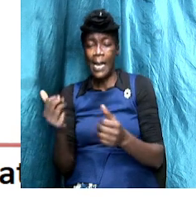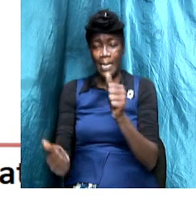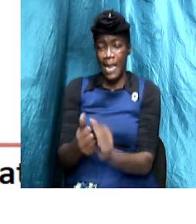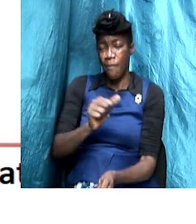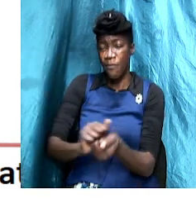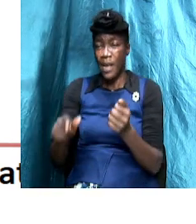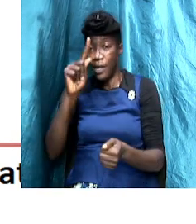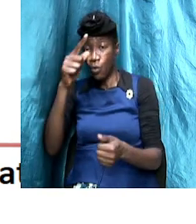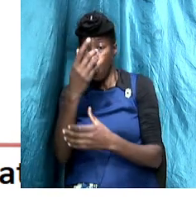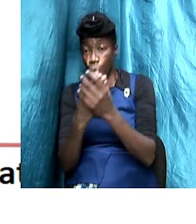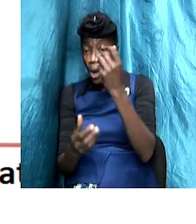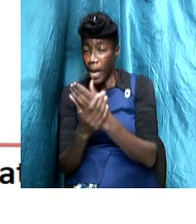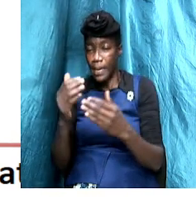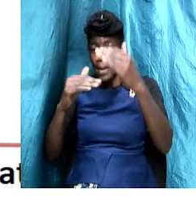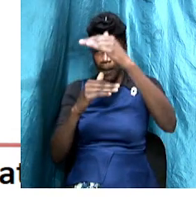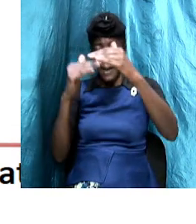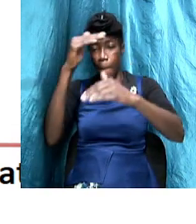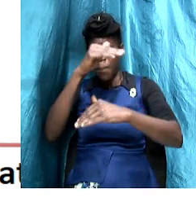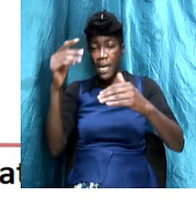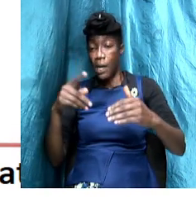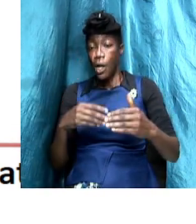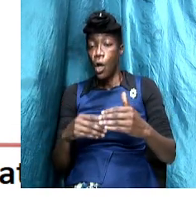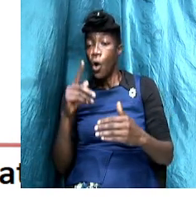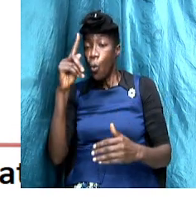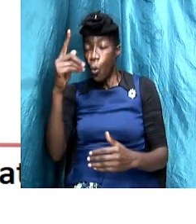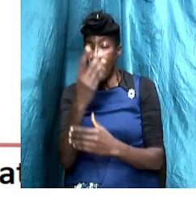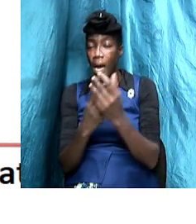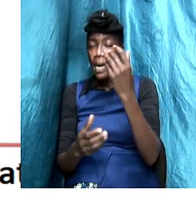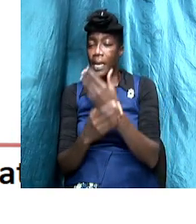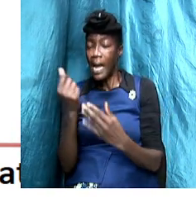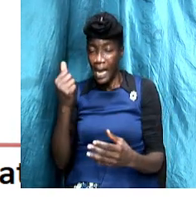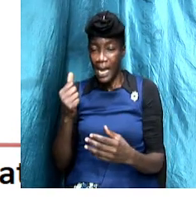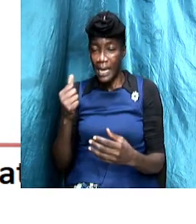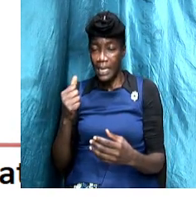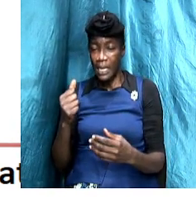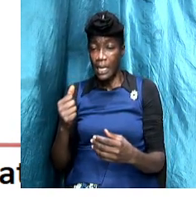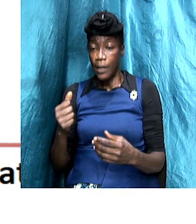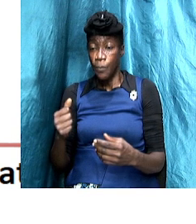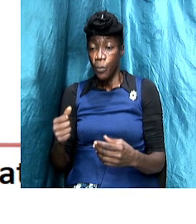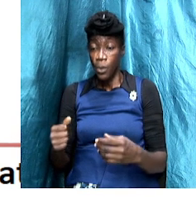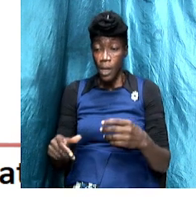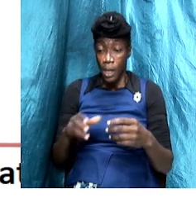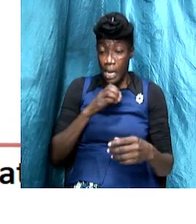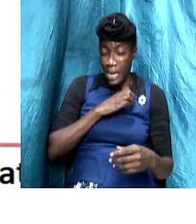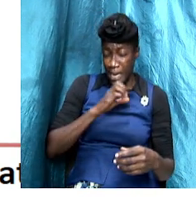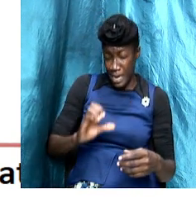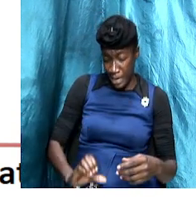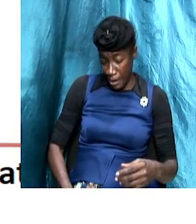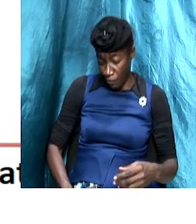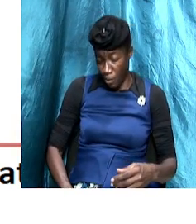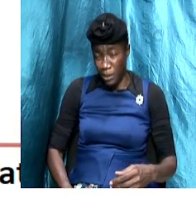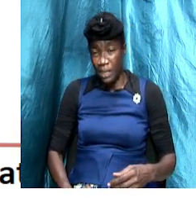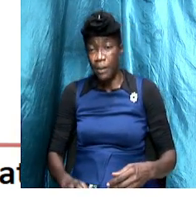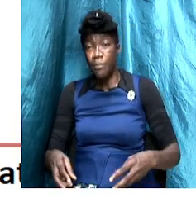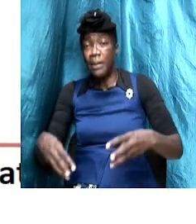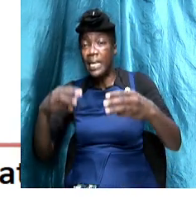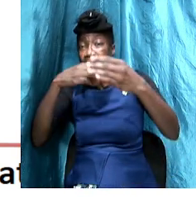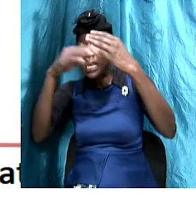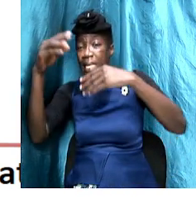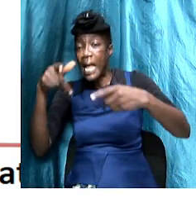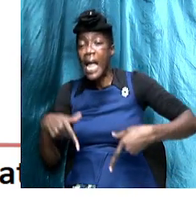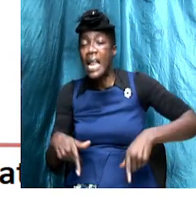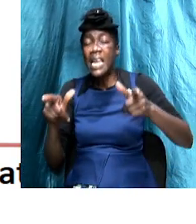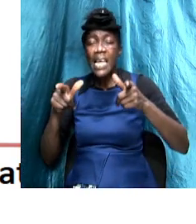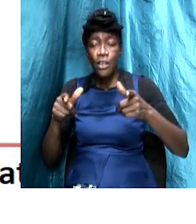your Christian life where it's supposed to be. Let your dressing reflect Christ. Let your speech reflect Christ, Hakbosa. Let your